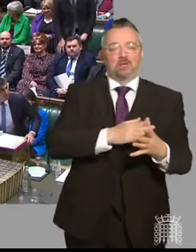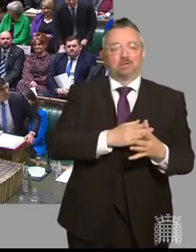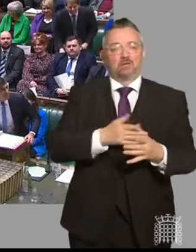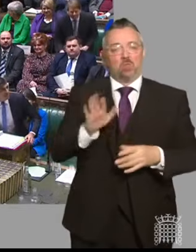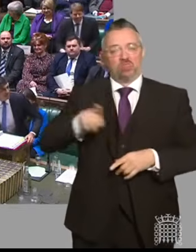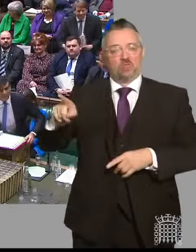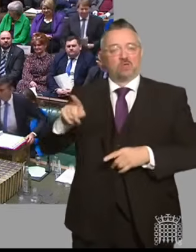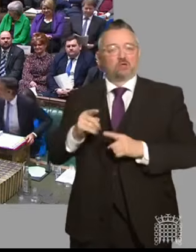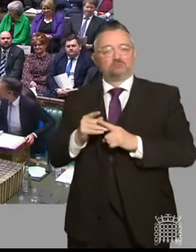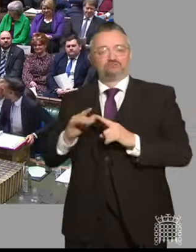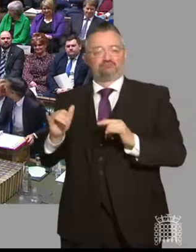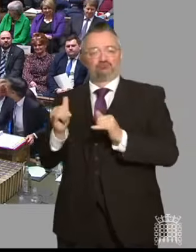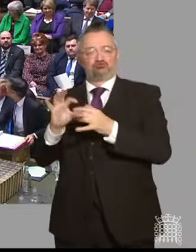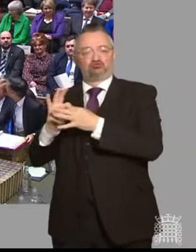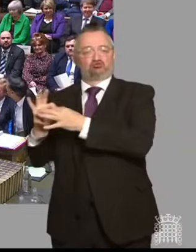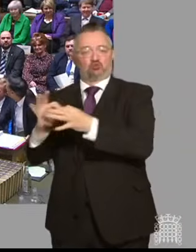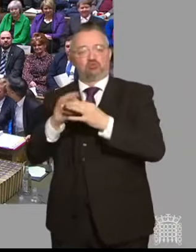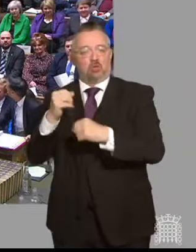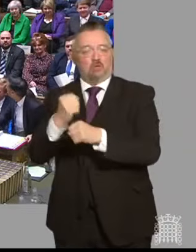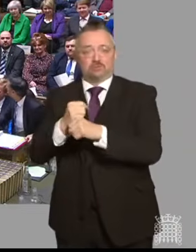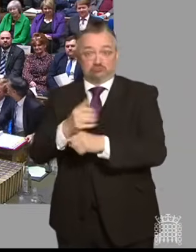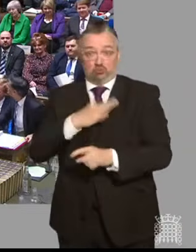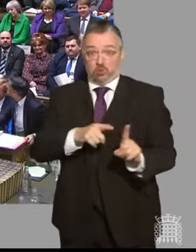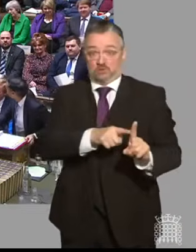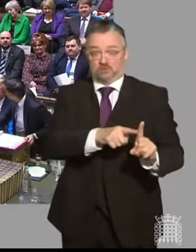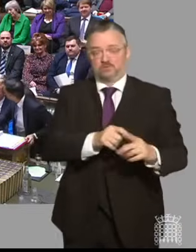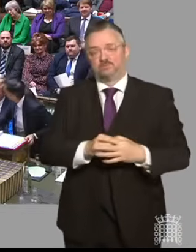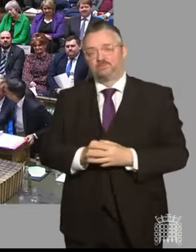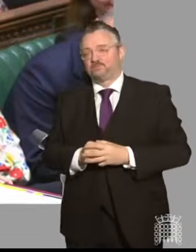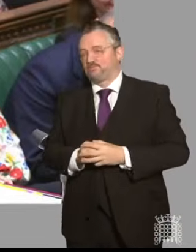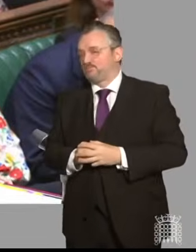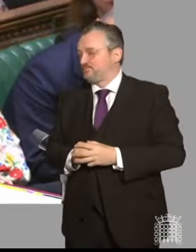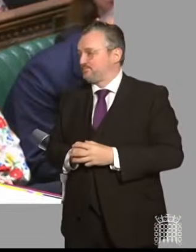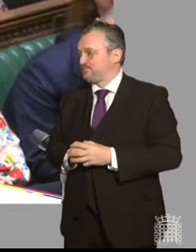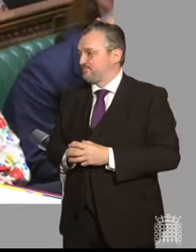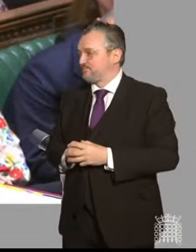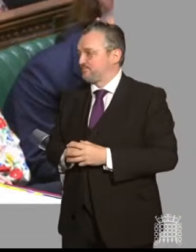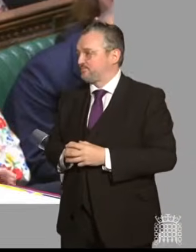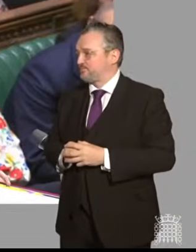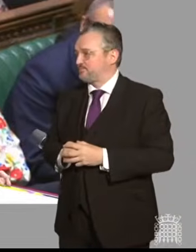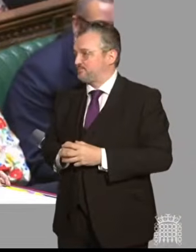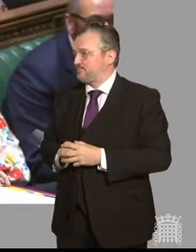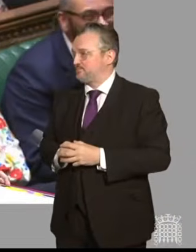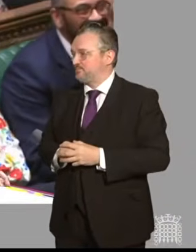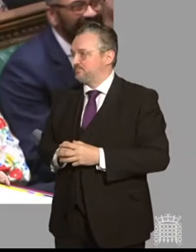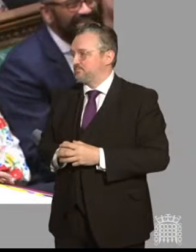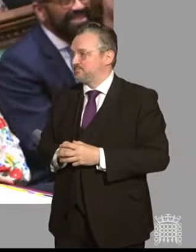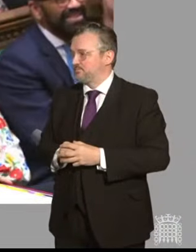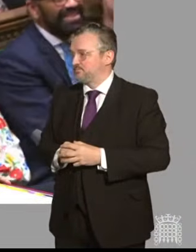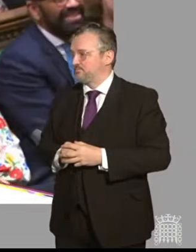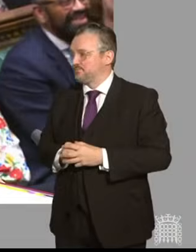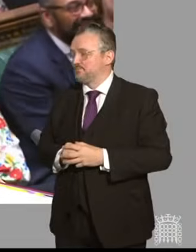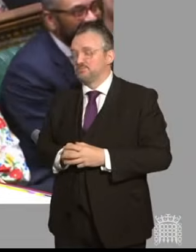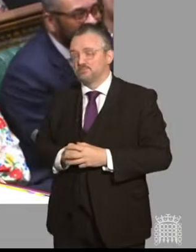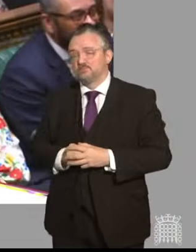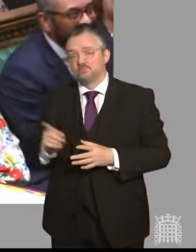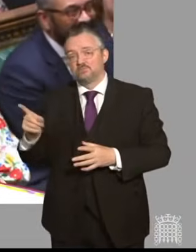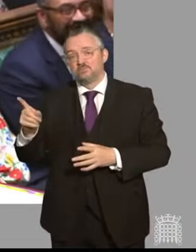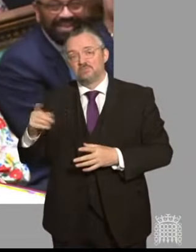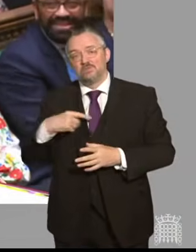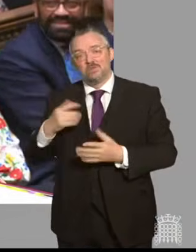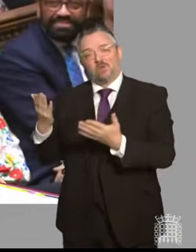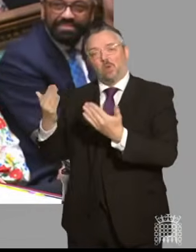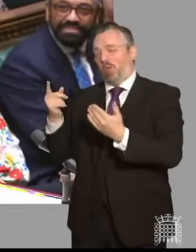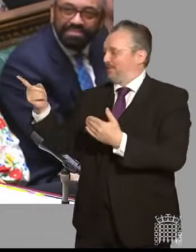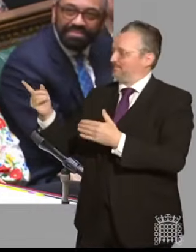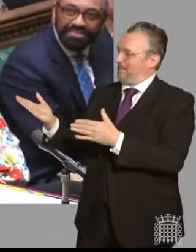Can I welcome my honourable friend? Can I welcome my honourable friend back to his place? Can I say I agree with